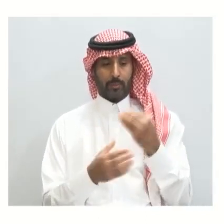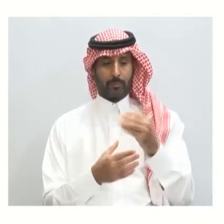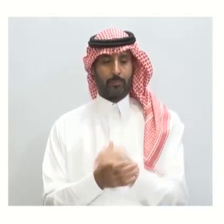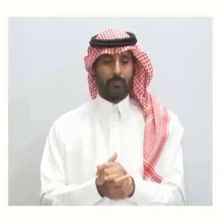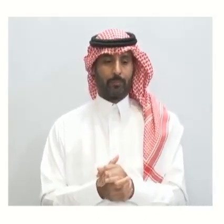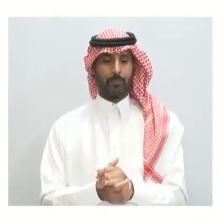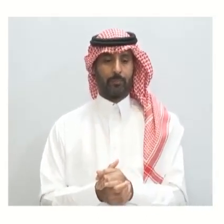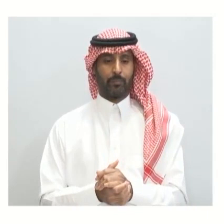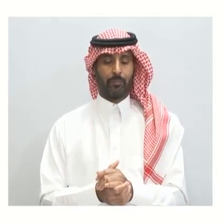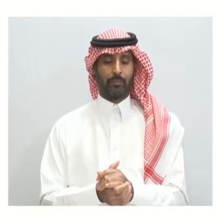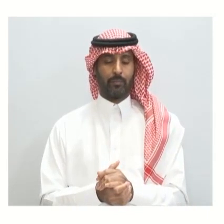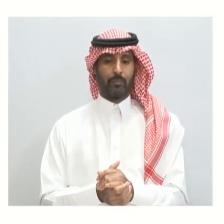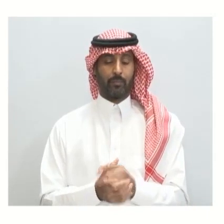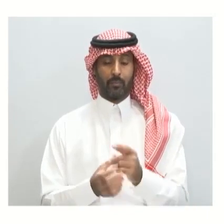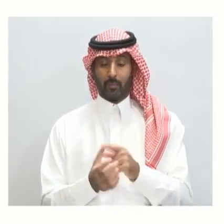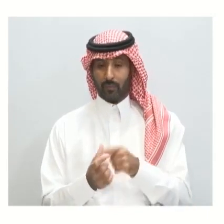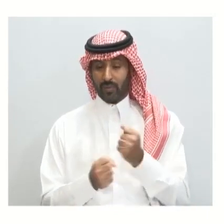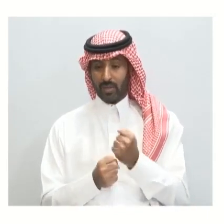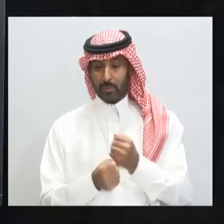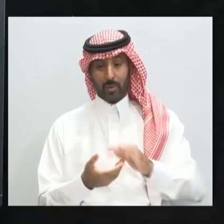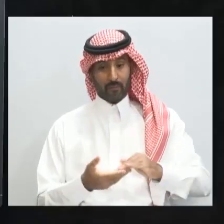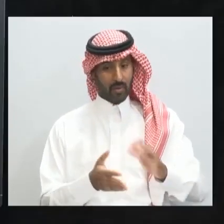the D because we have verb to be.